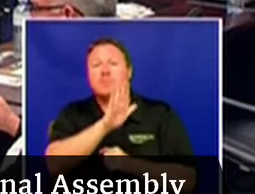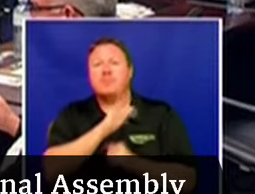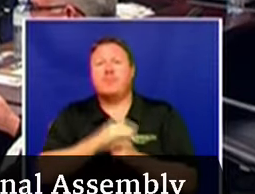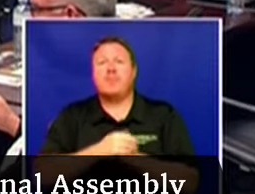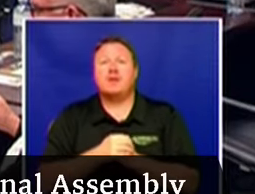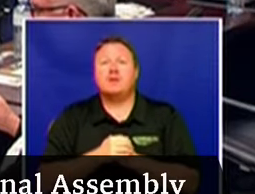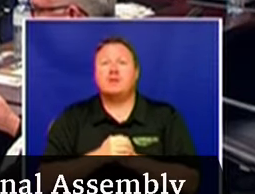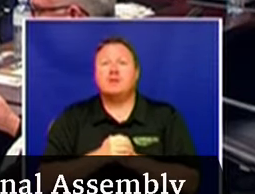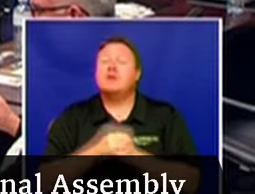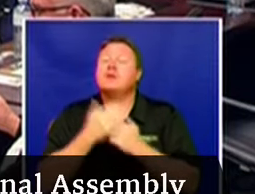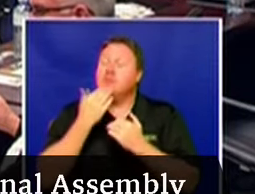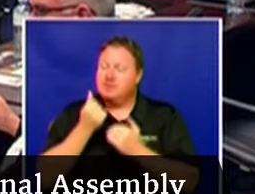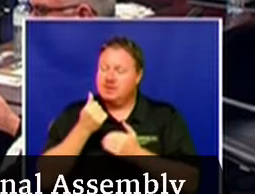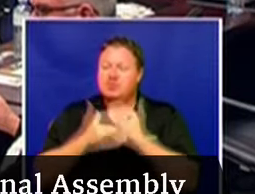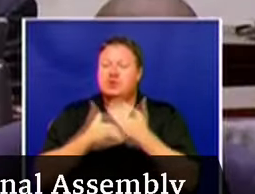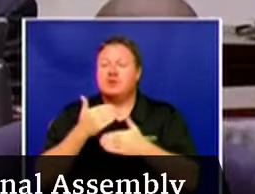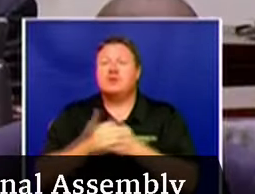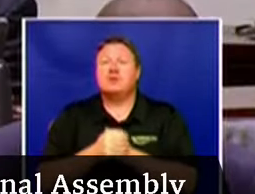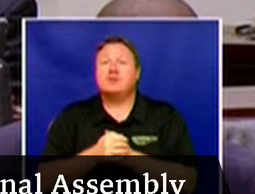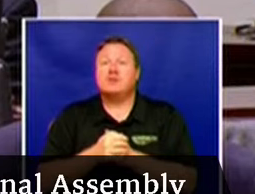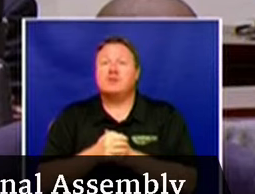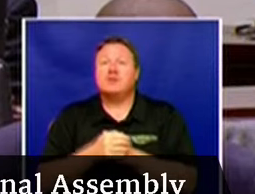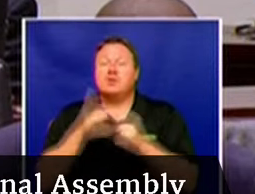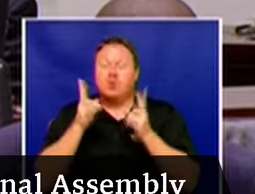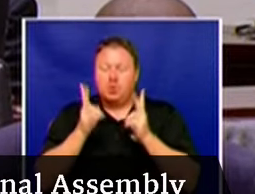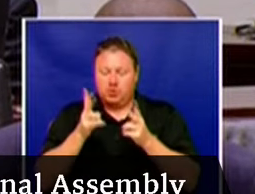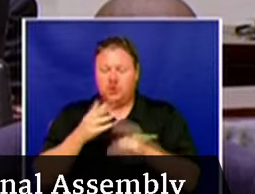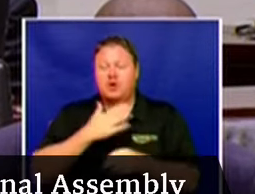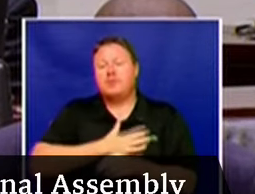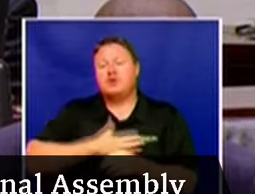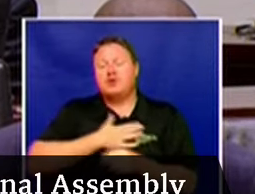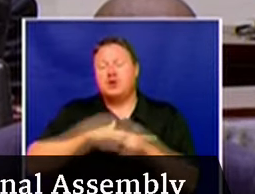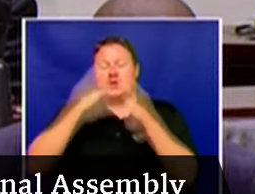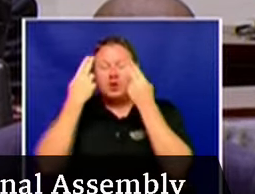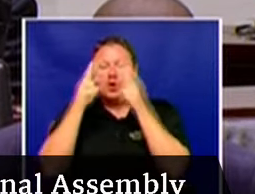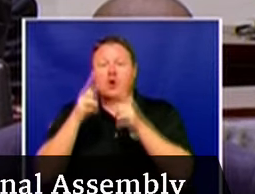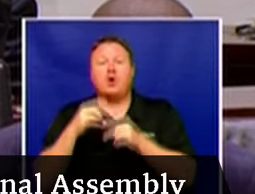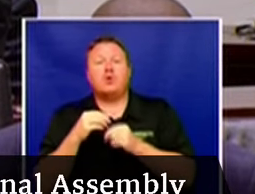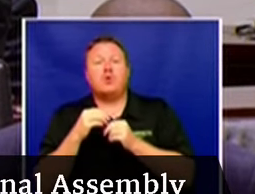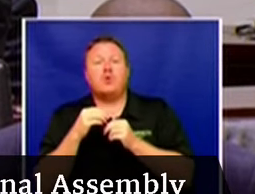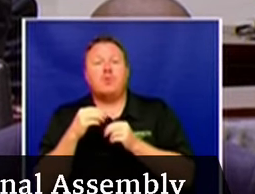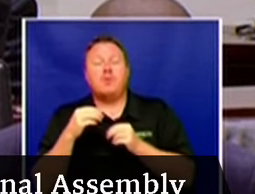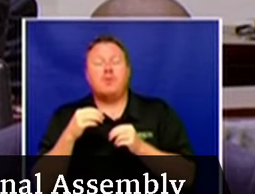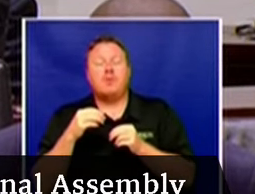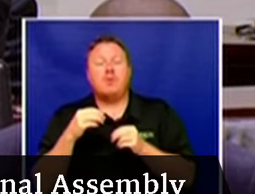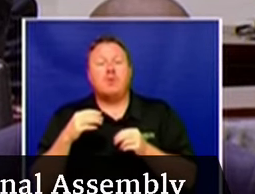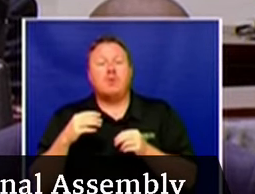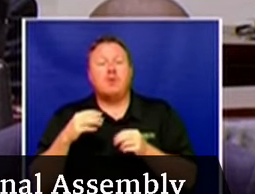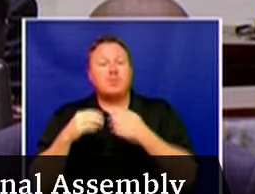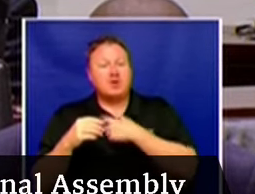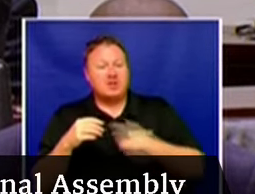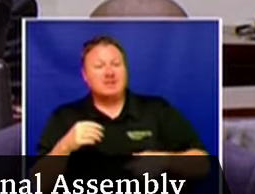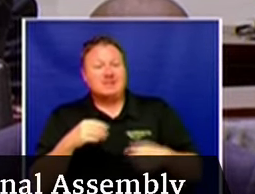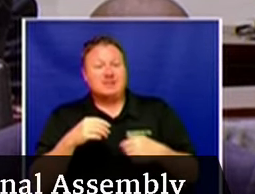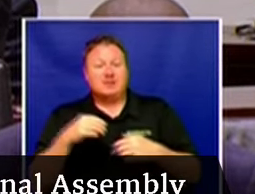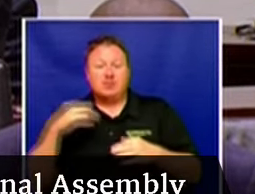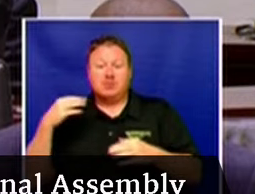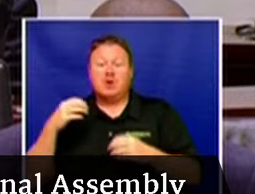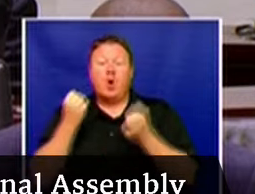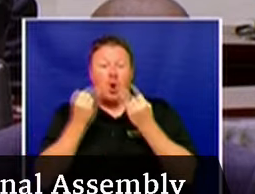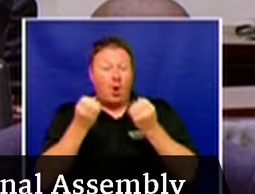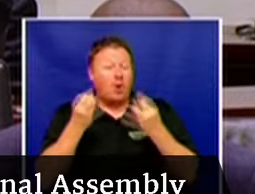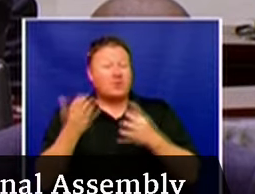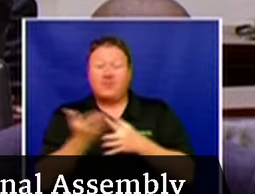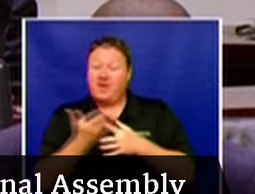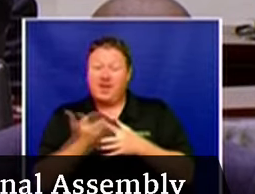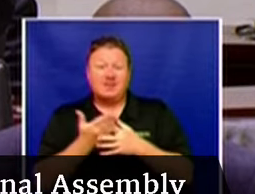Please proceed, Honorable Member. We also appreciate, Honorable President, that it's an avalanche of cases, and these are very complex forensic